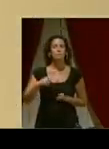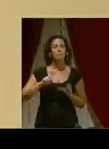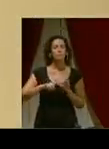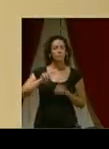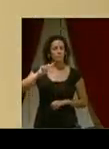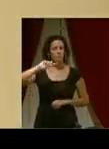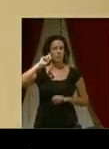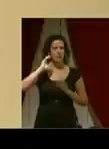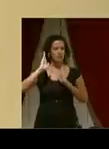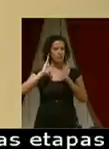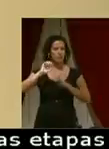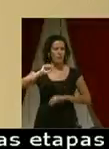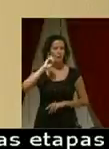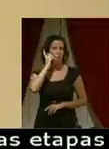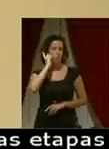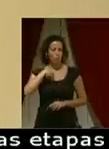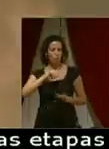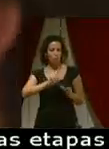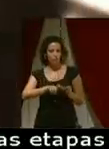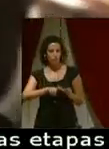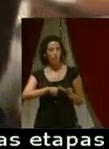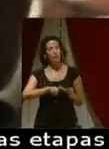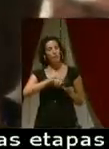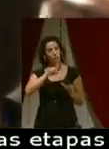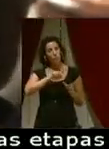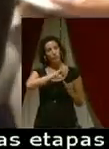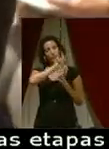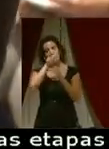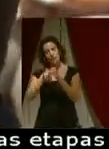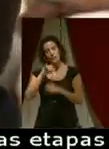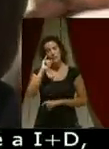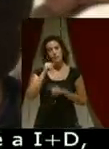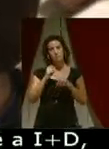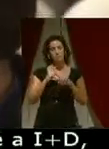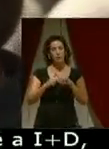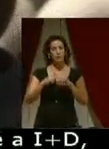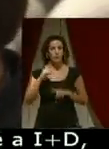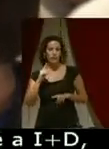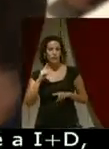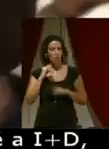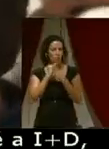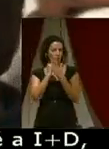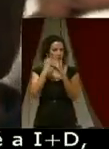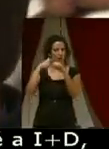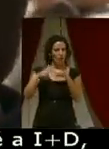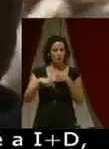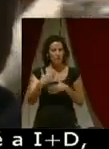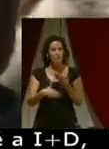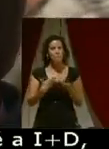I'm Jonathan. I was involved in the first stages of a mobile, but then I moved to R&D departments.